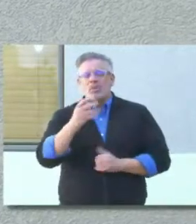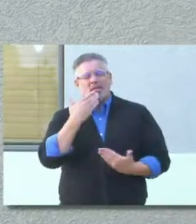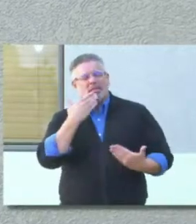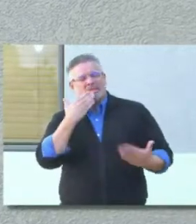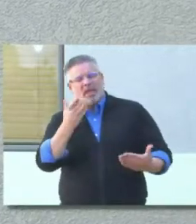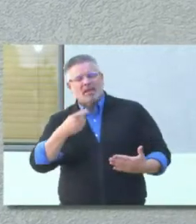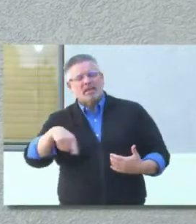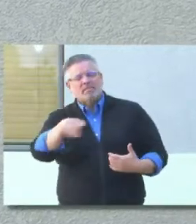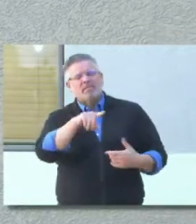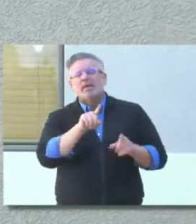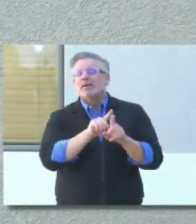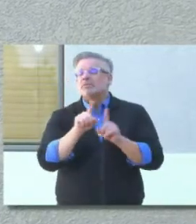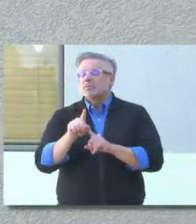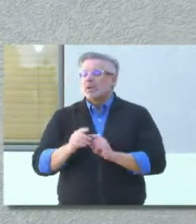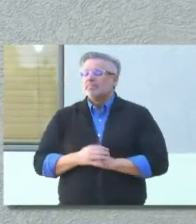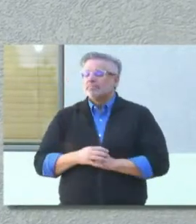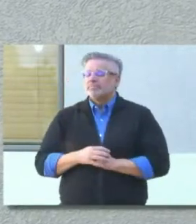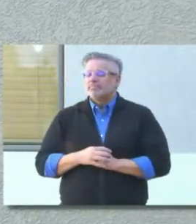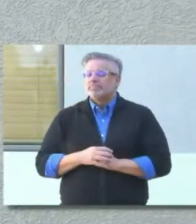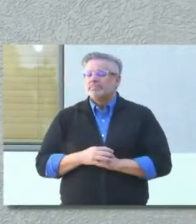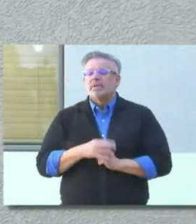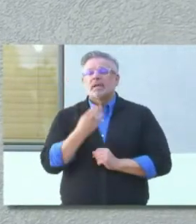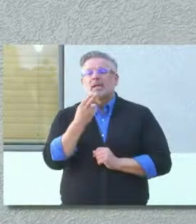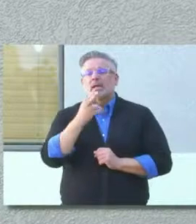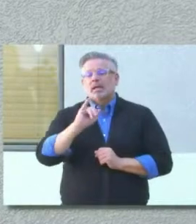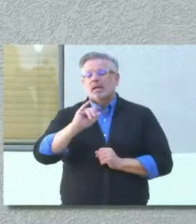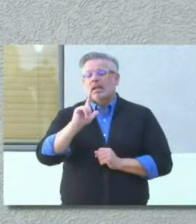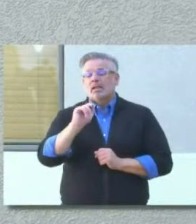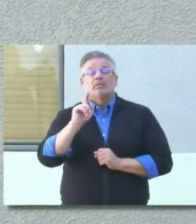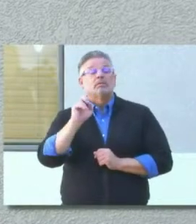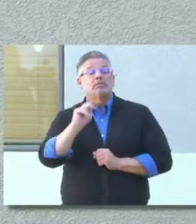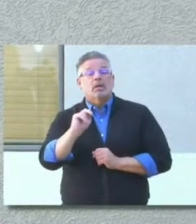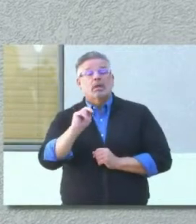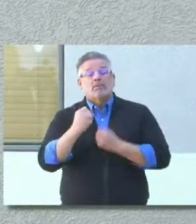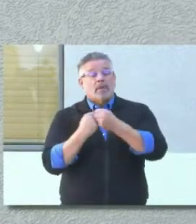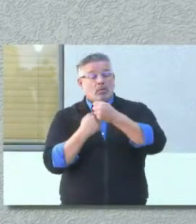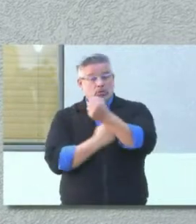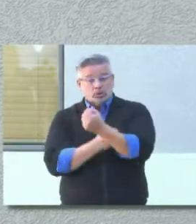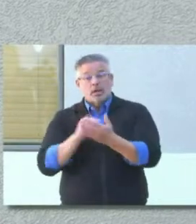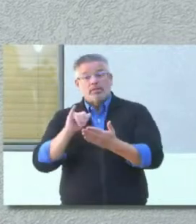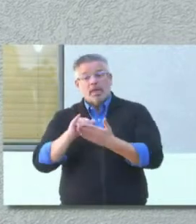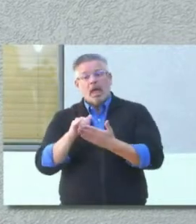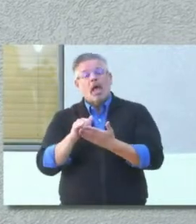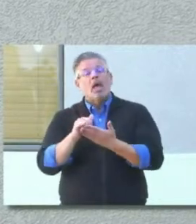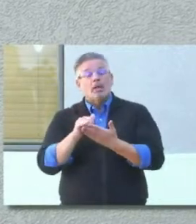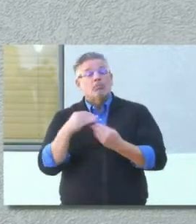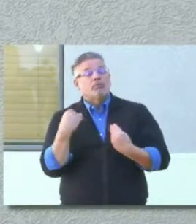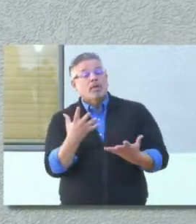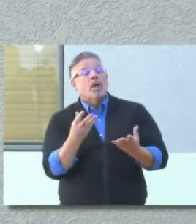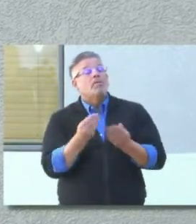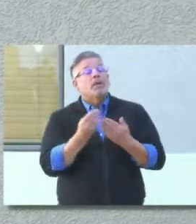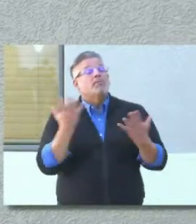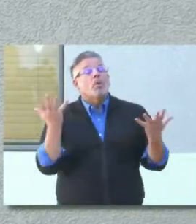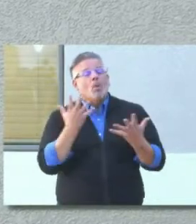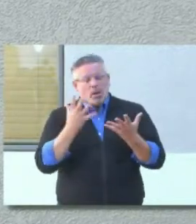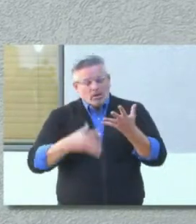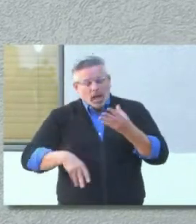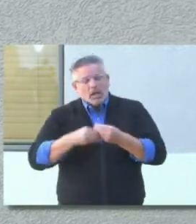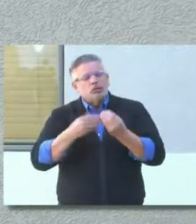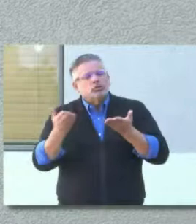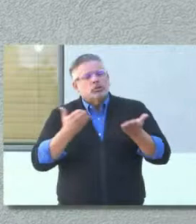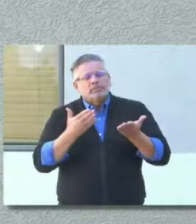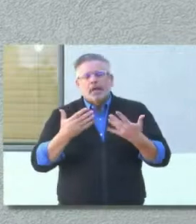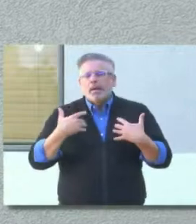thank them for that, as well as the Hilton Foundation that provided money for wraparound services, supports to help